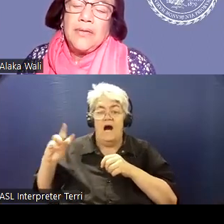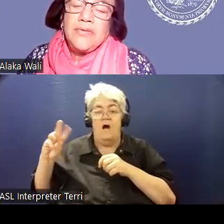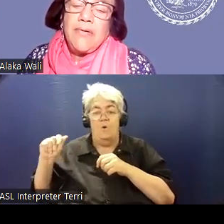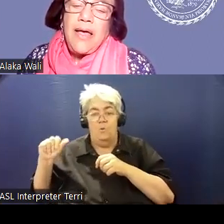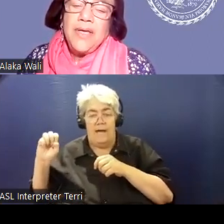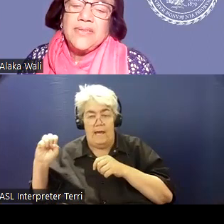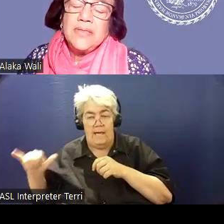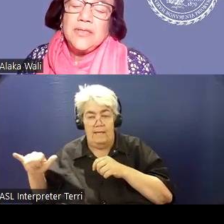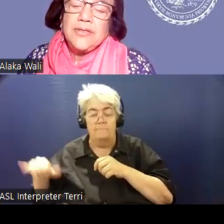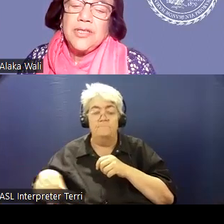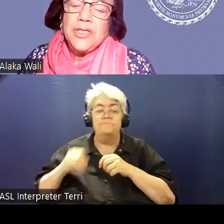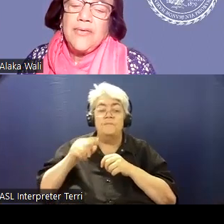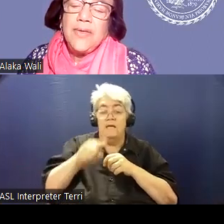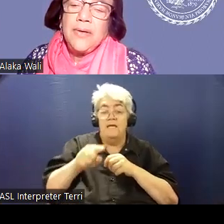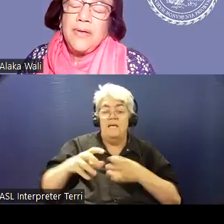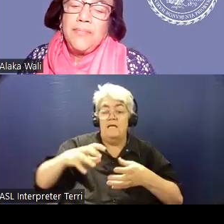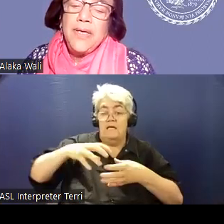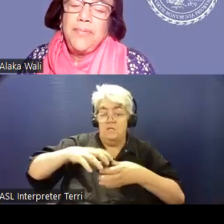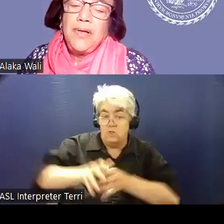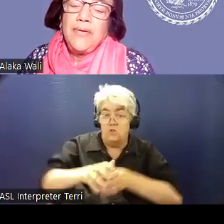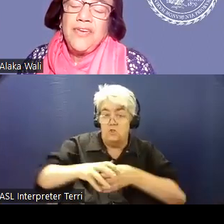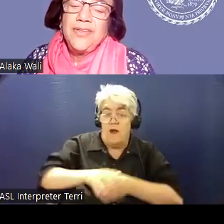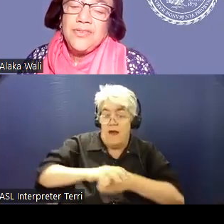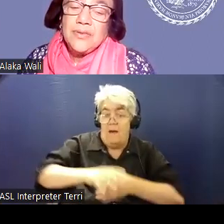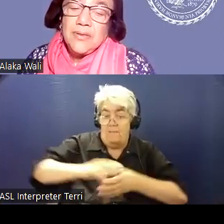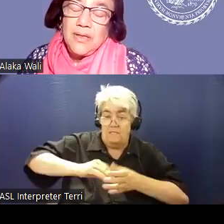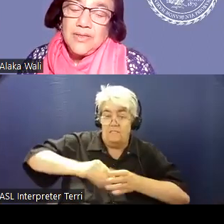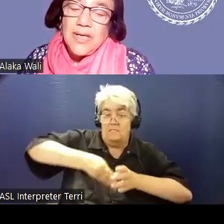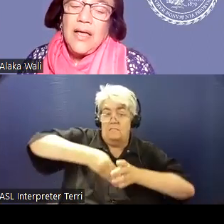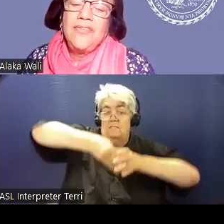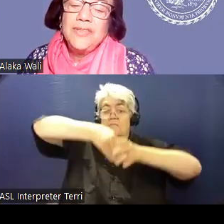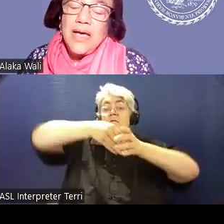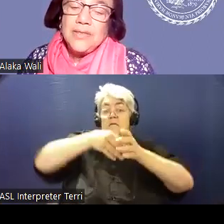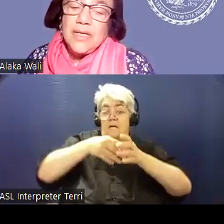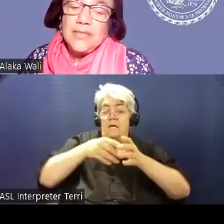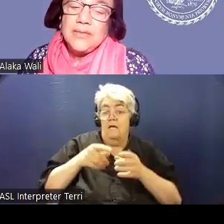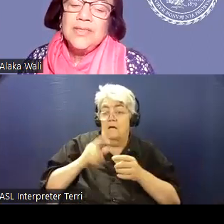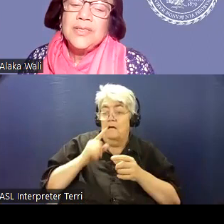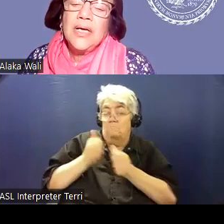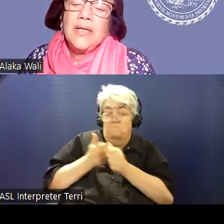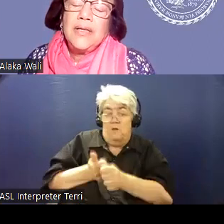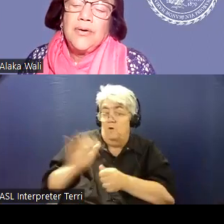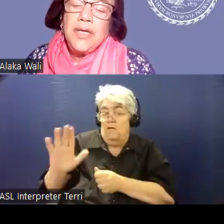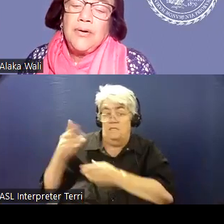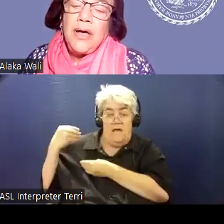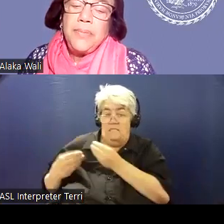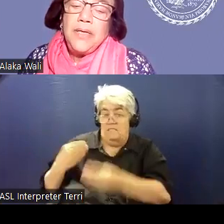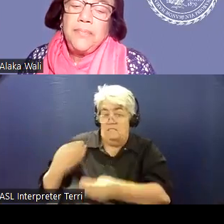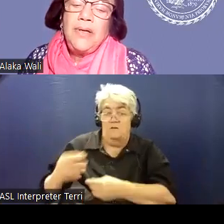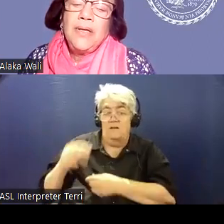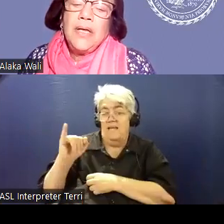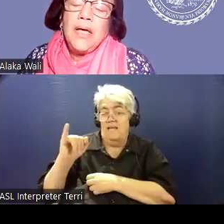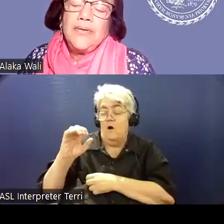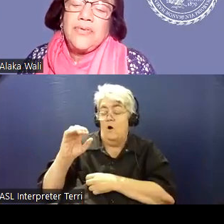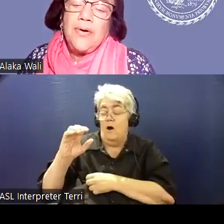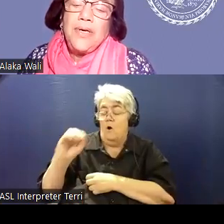making ceramics in the tradition of the people of his descent, of his ancestors, the Oneota